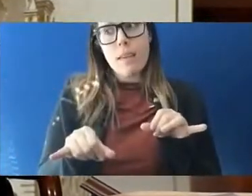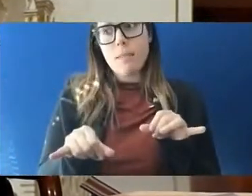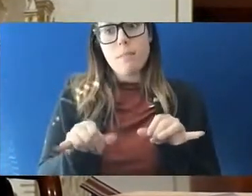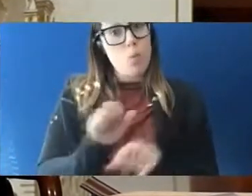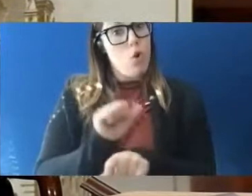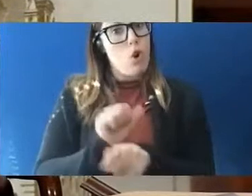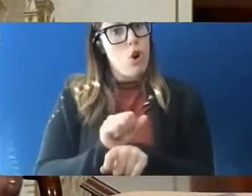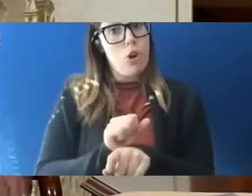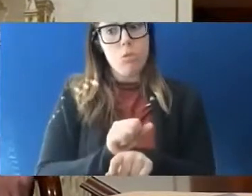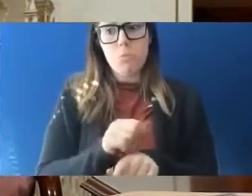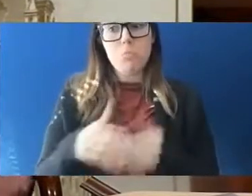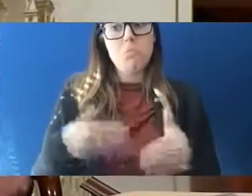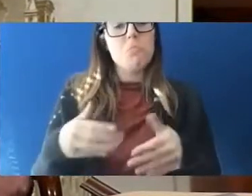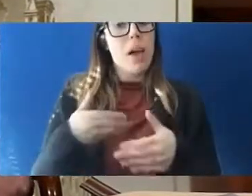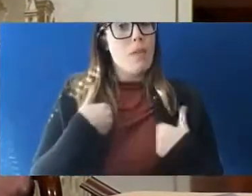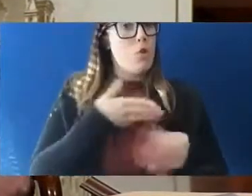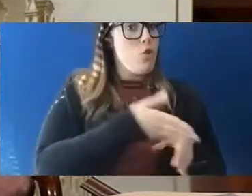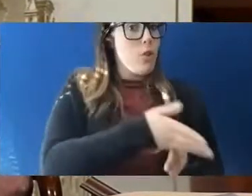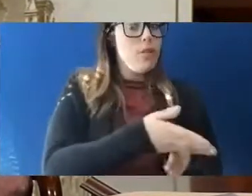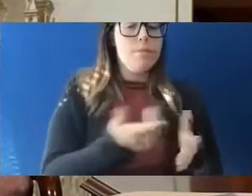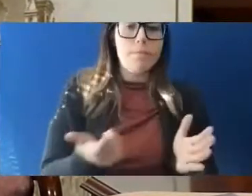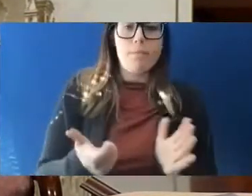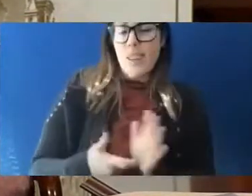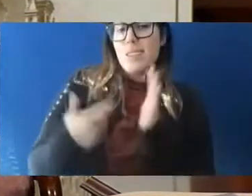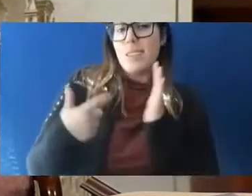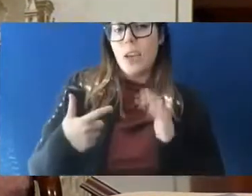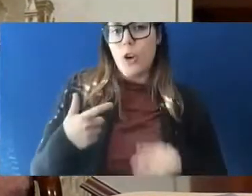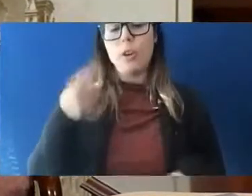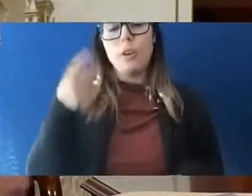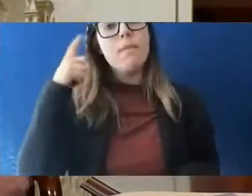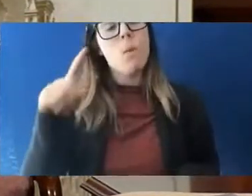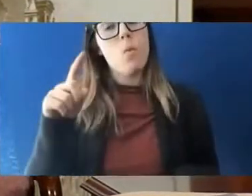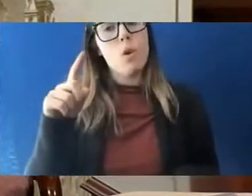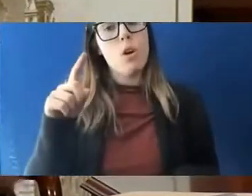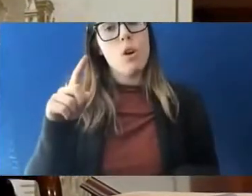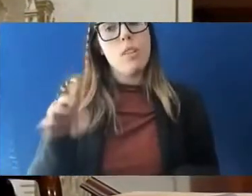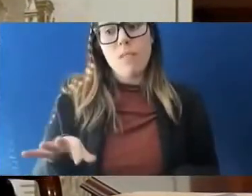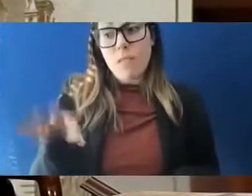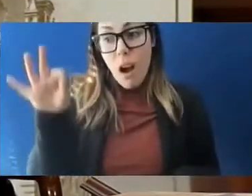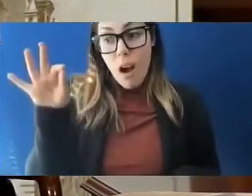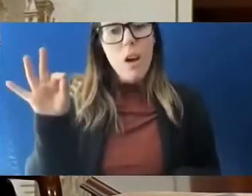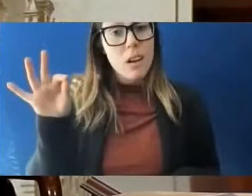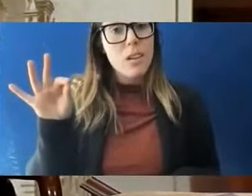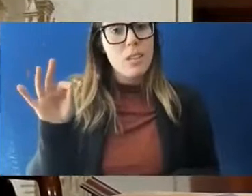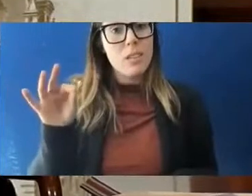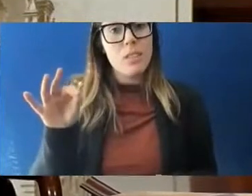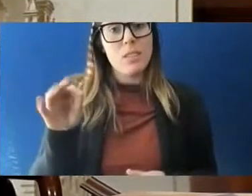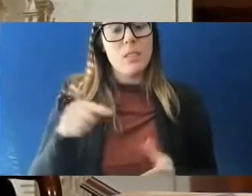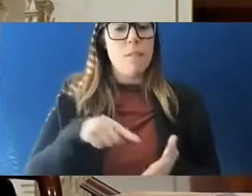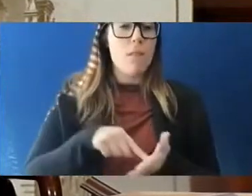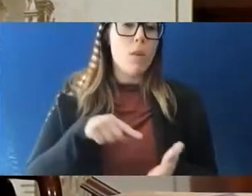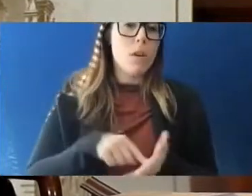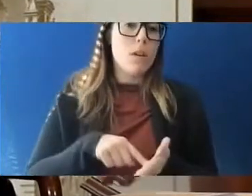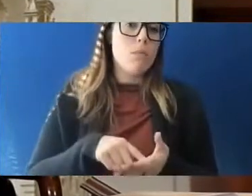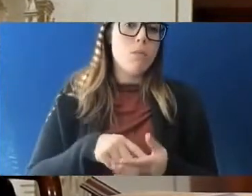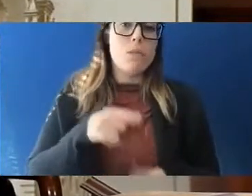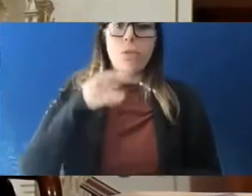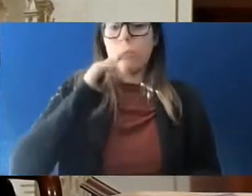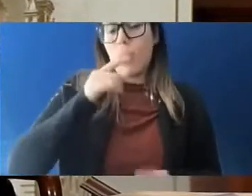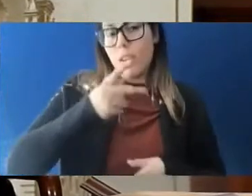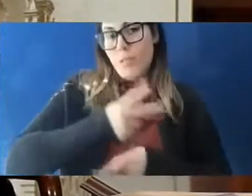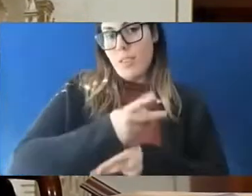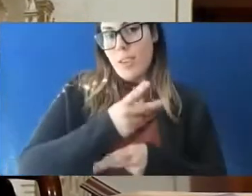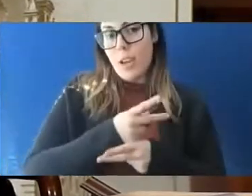and have careers, it would be necessary to find affordable childcare.